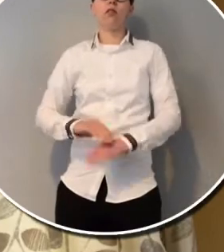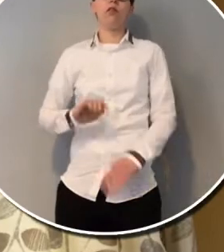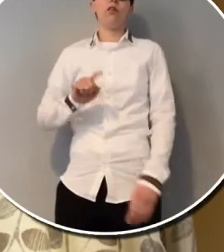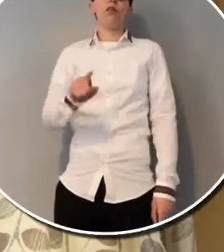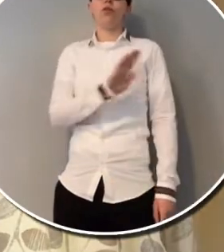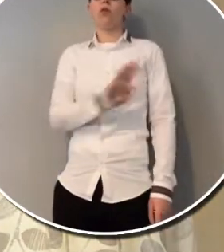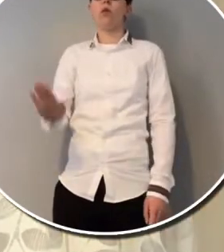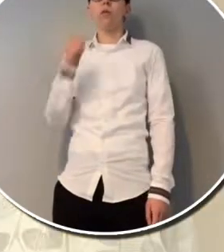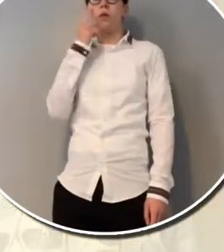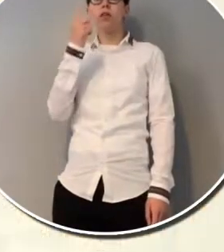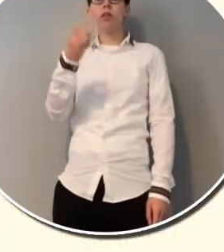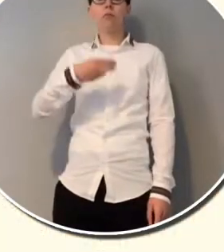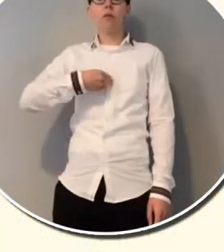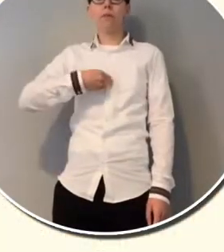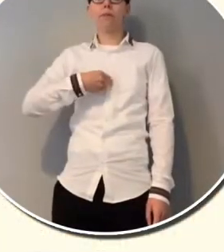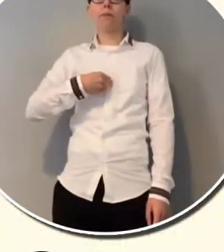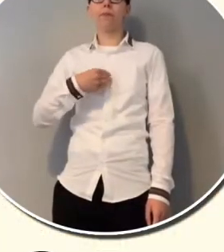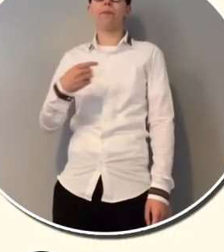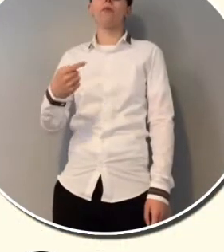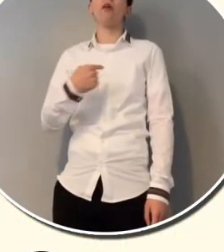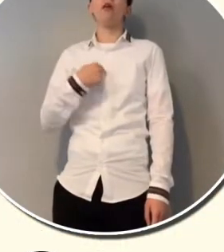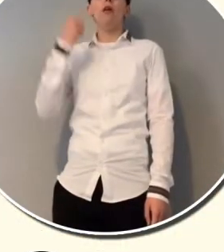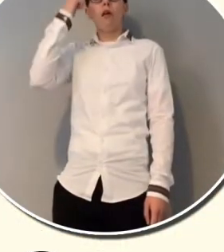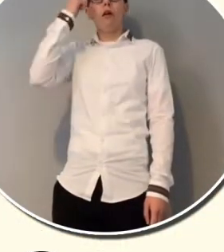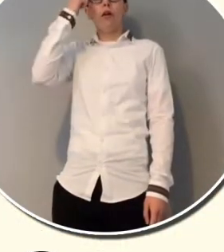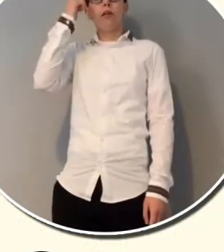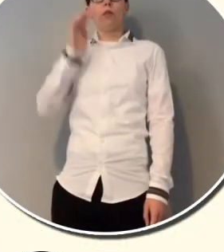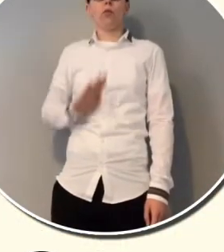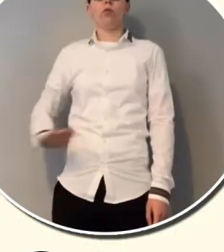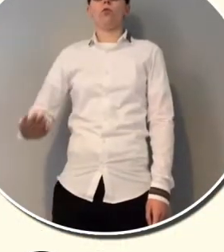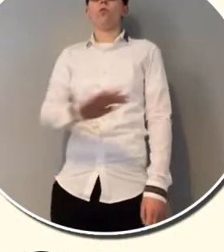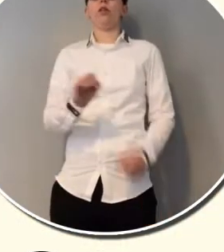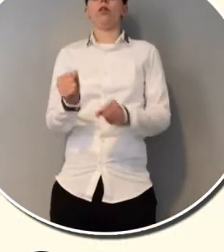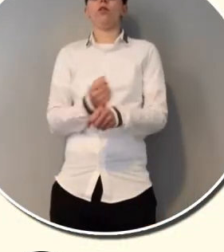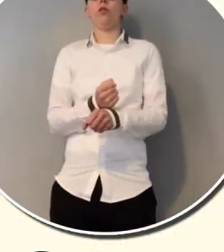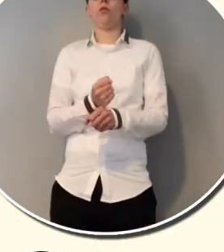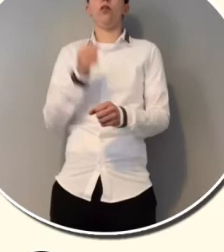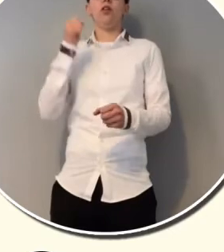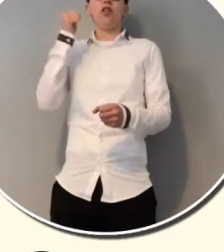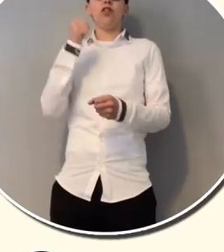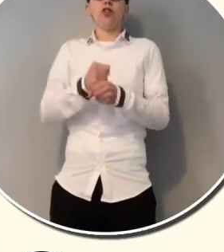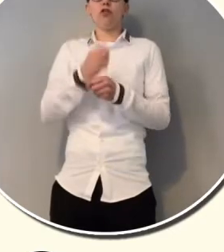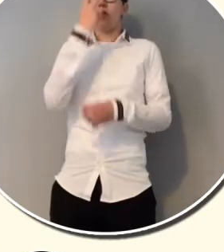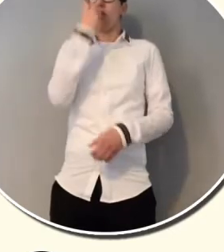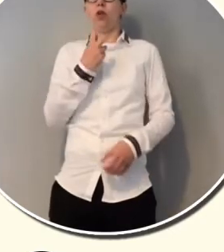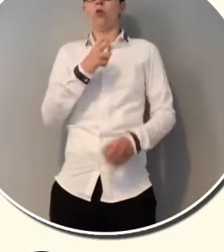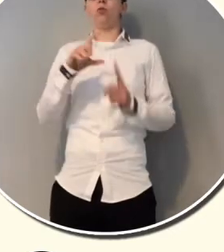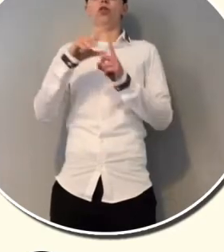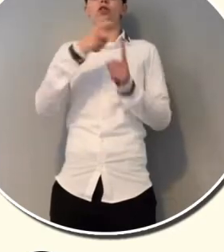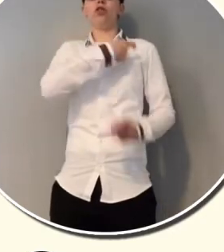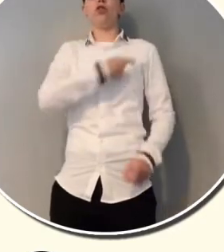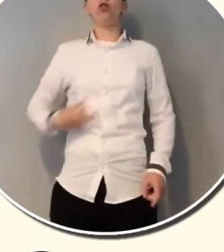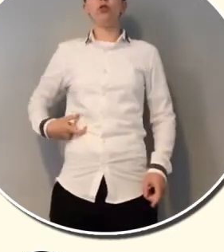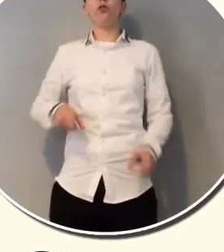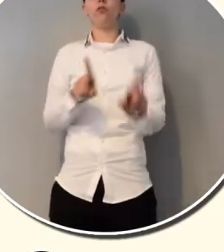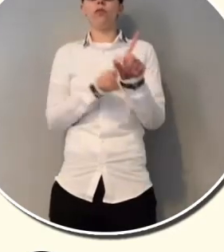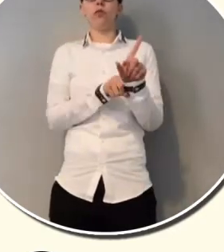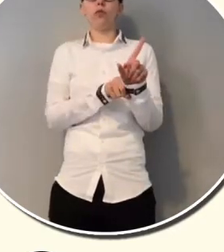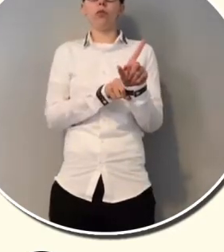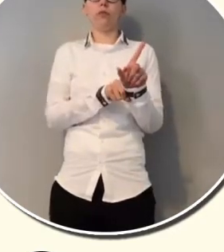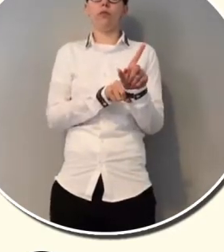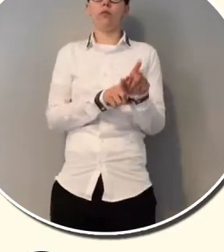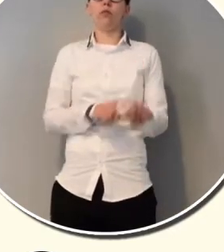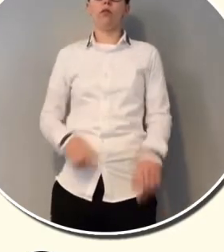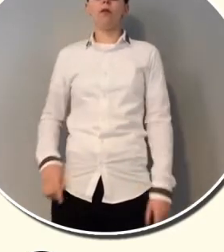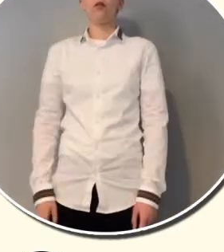see me. But I thought we could do the Grand Old Duke of York. So if you want to join in, stand up, get on your feet and get ready to get to doing some